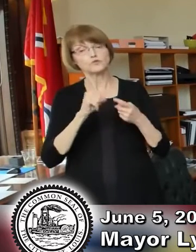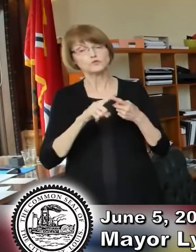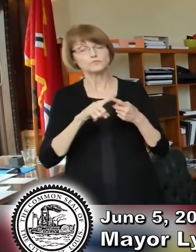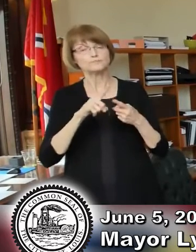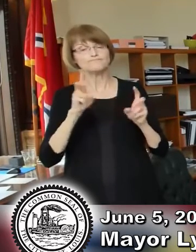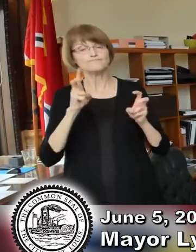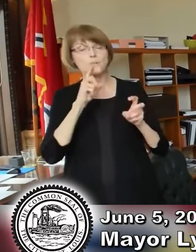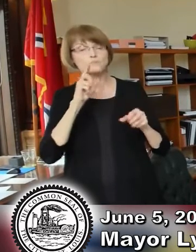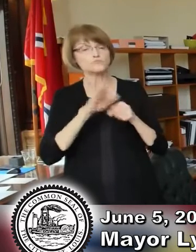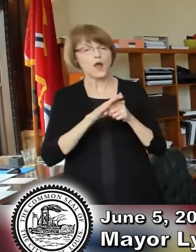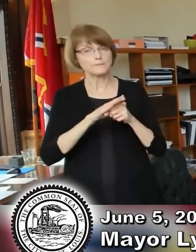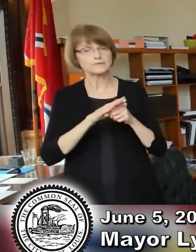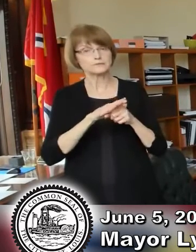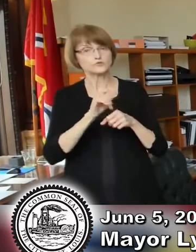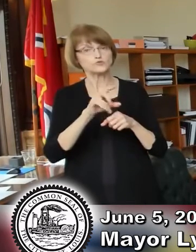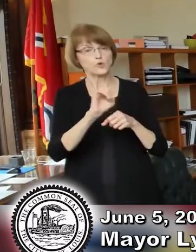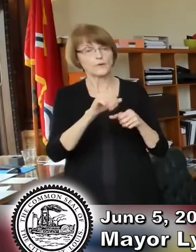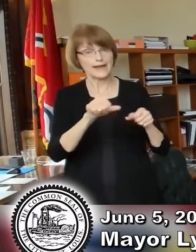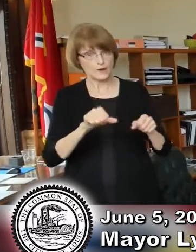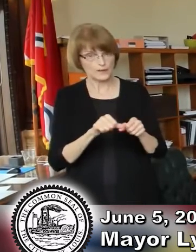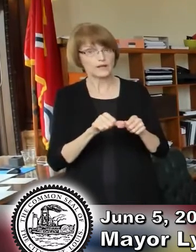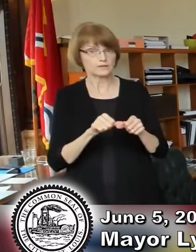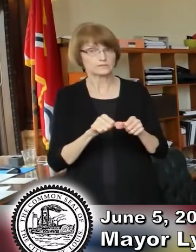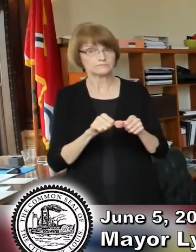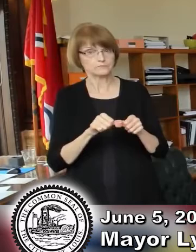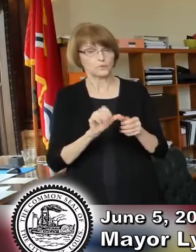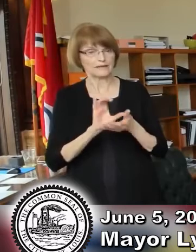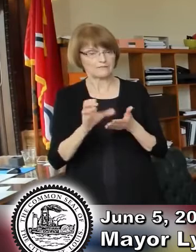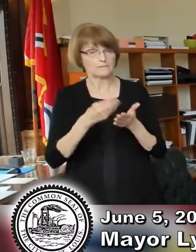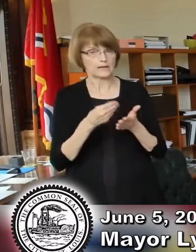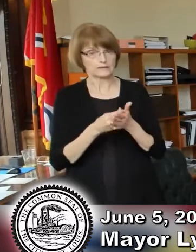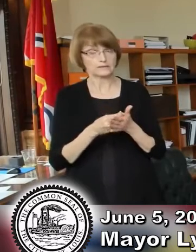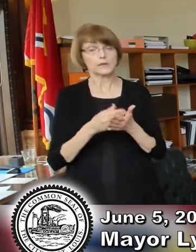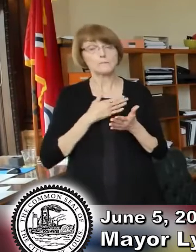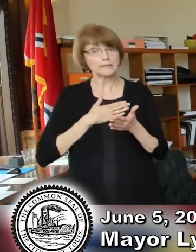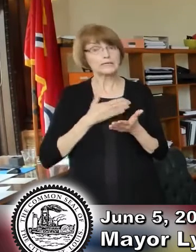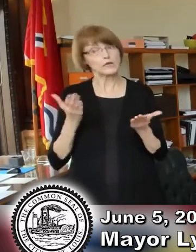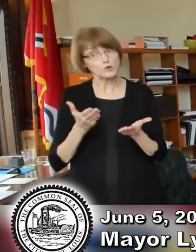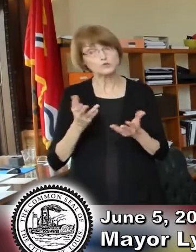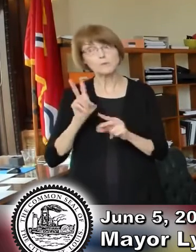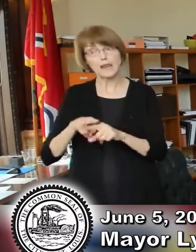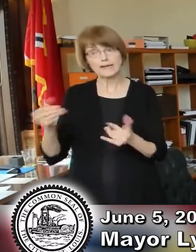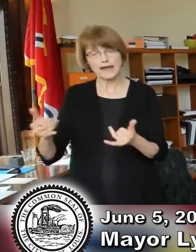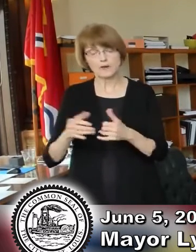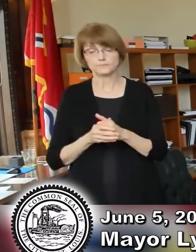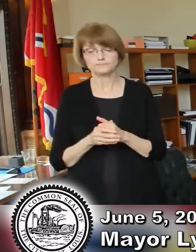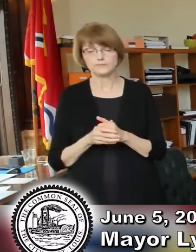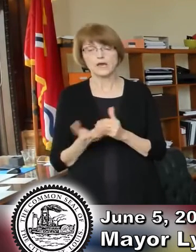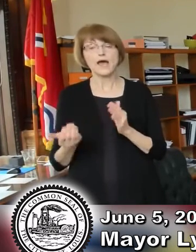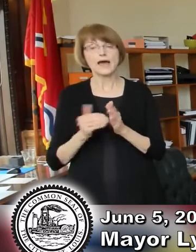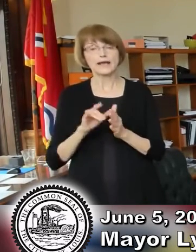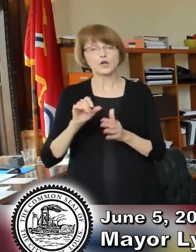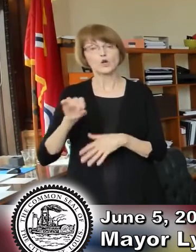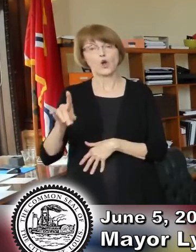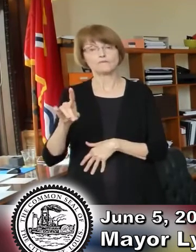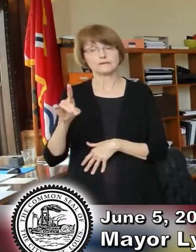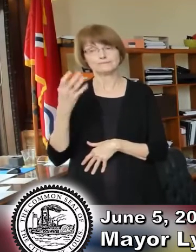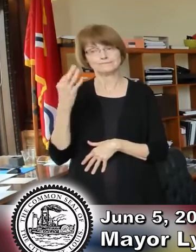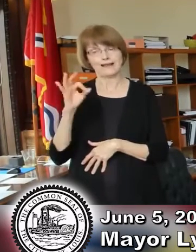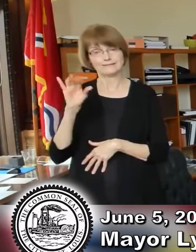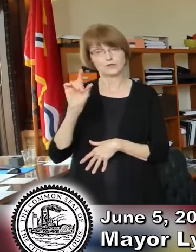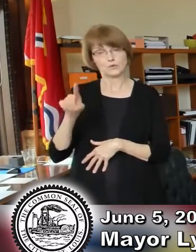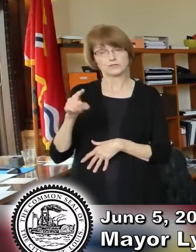city. So you can apply now, and I would encourage you to go ahead and do that. Another COVID-19 related question from Ryan,